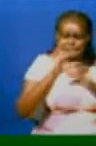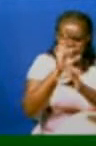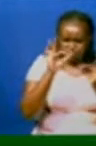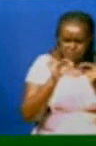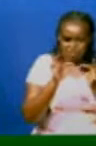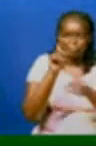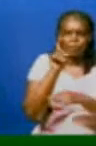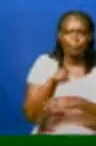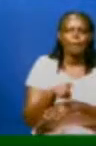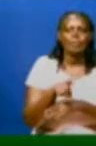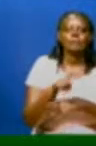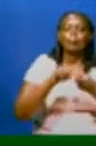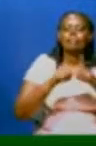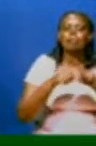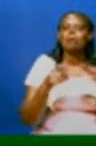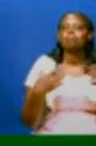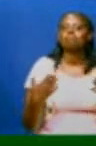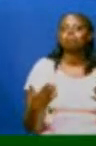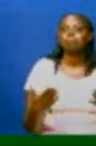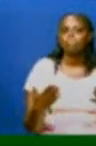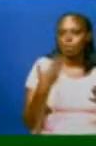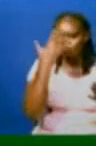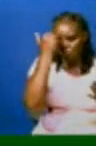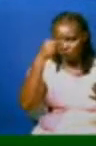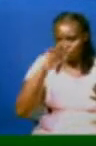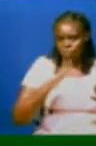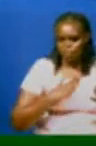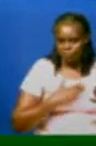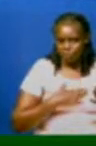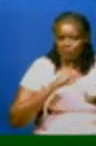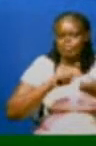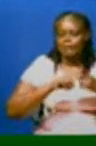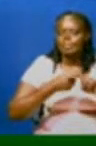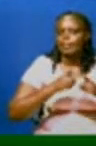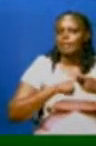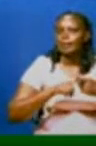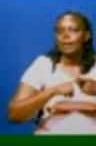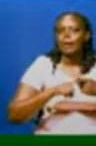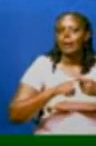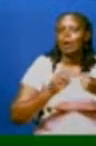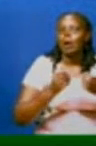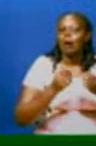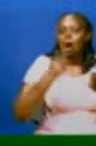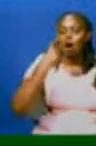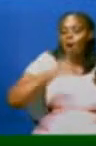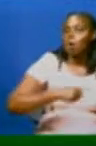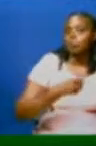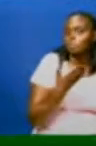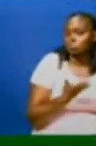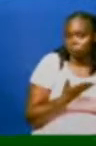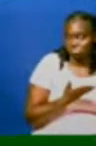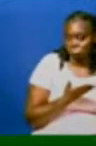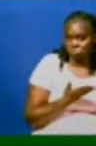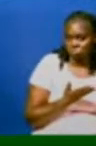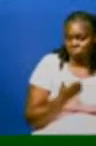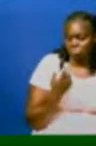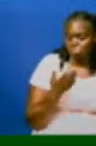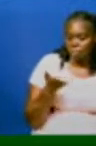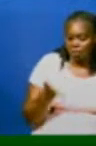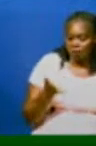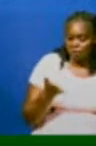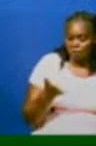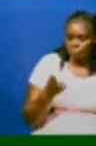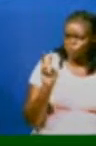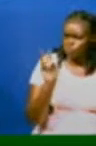are standardizing, because for me, we need to standardize the cost of the uniform. Currently, if you look at the